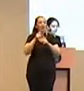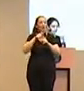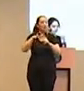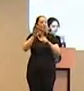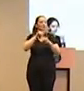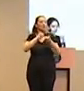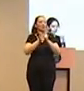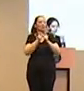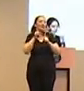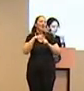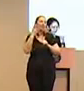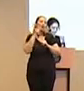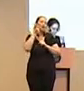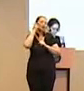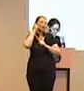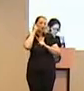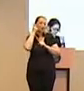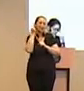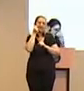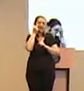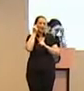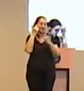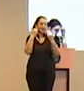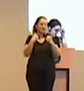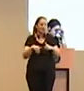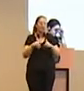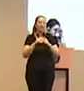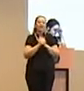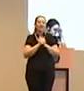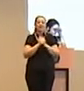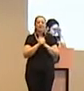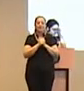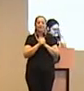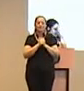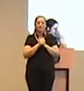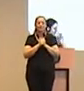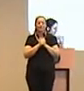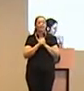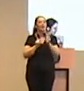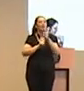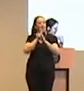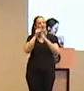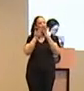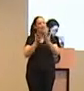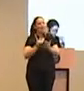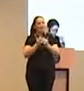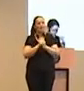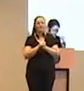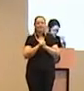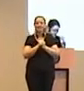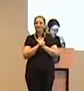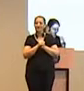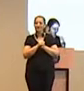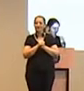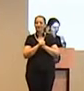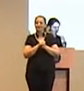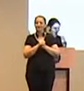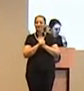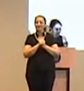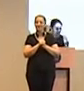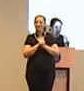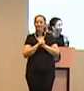that's not the expectation but in the long run i really believe that your work makes contribution to social peace thank